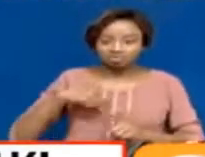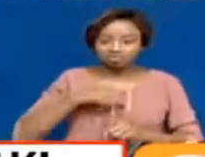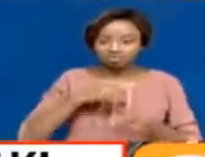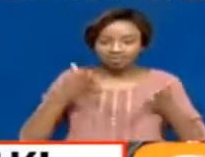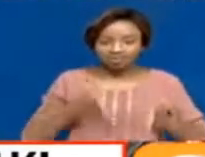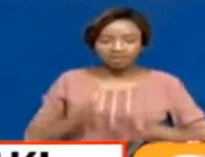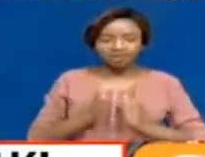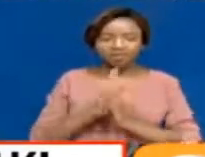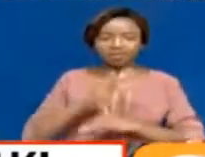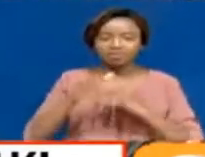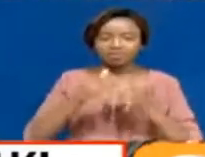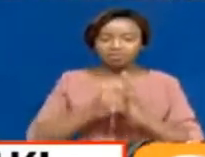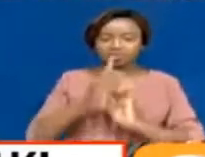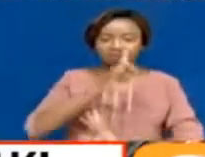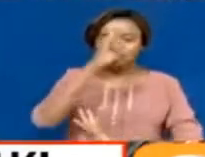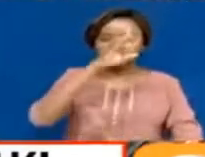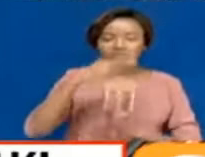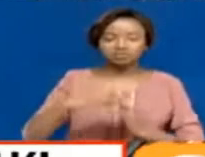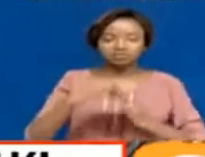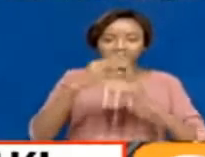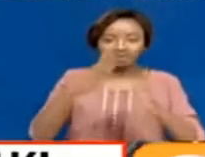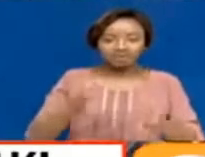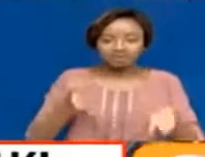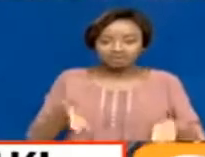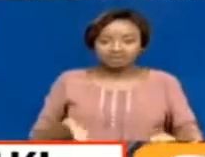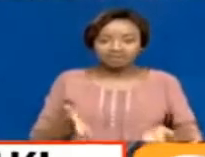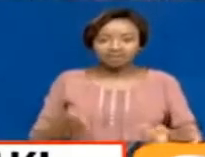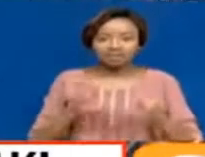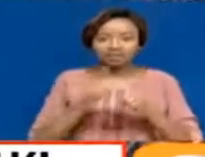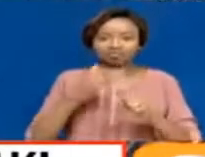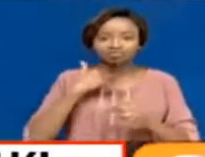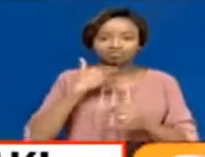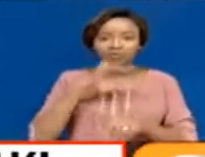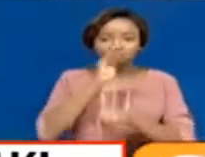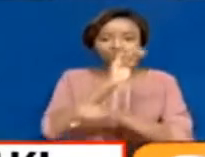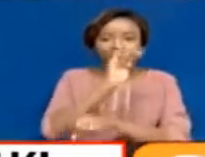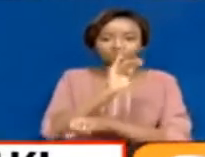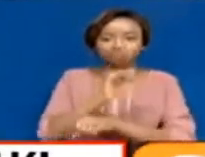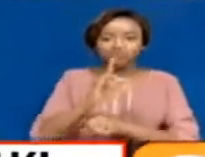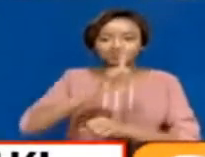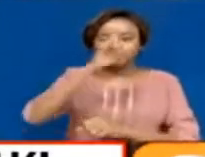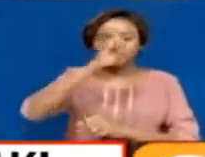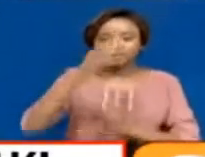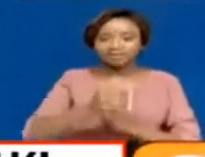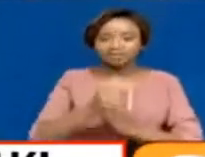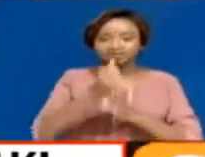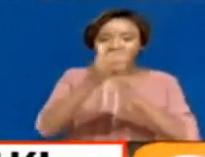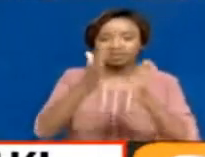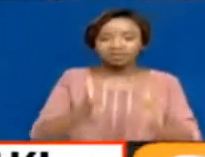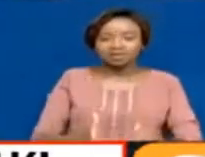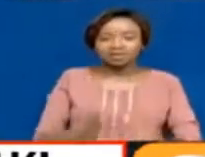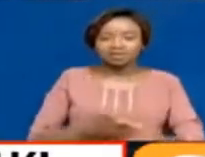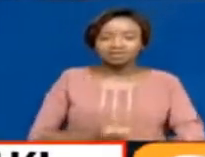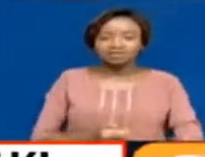religious leaders who are here present. We request the religious leaders.